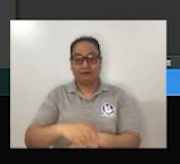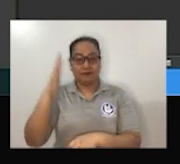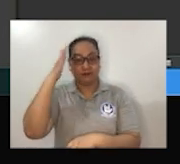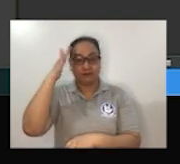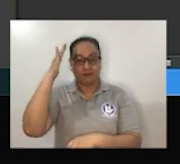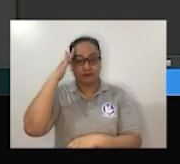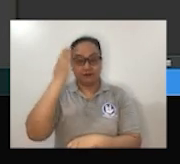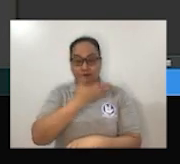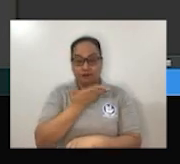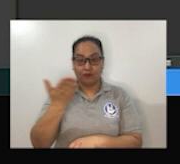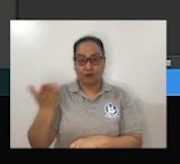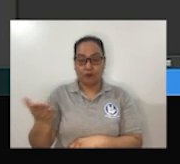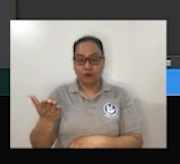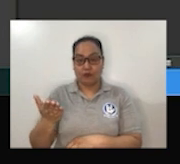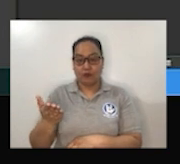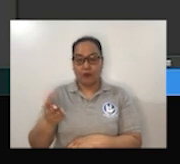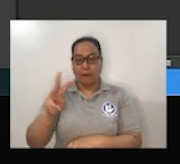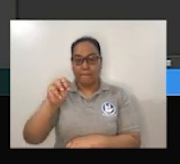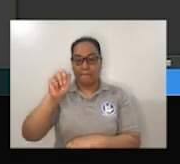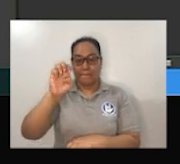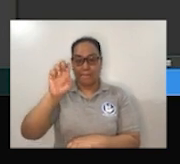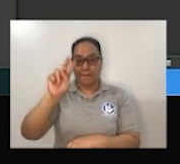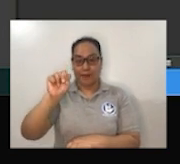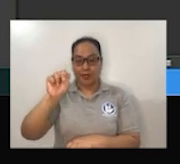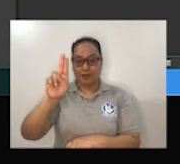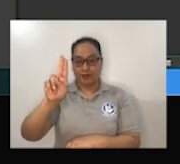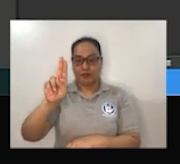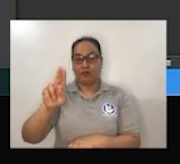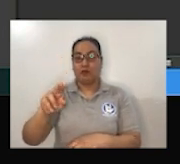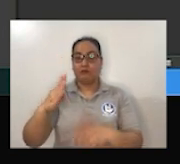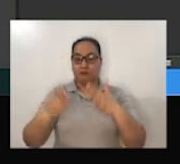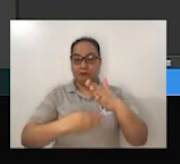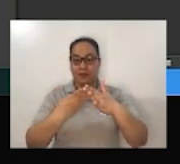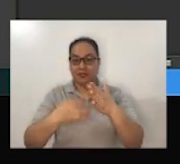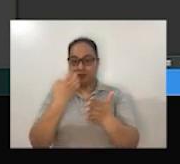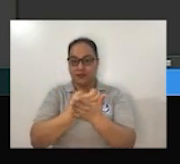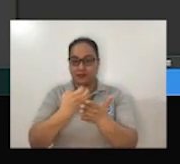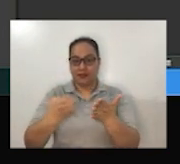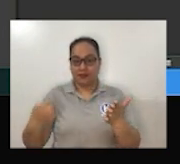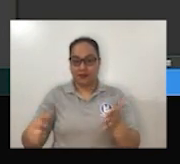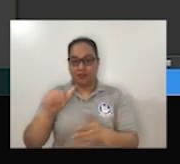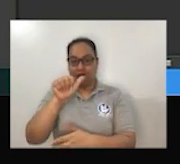you know that the menu bar is one of the basic elements of Adobe Photoshop?